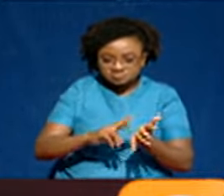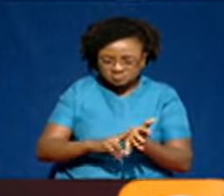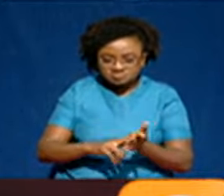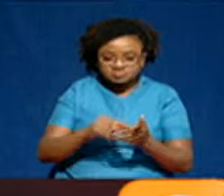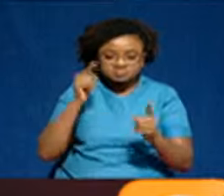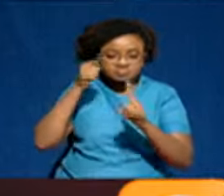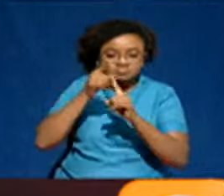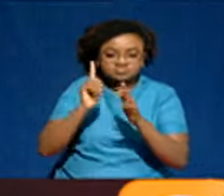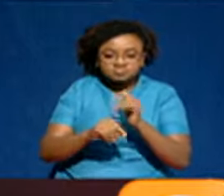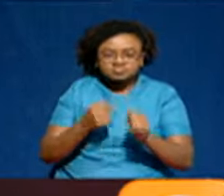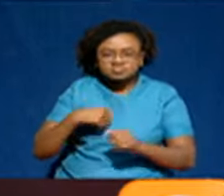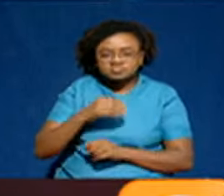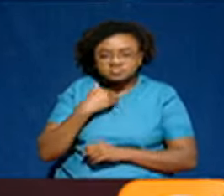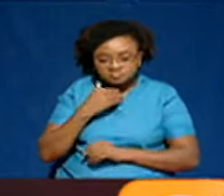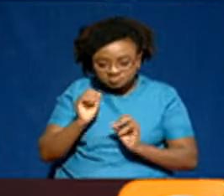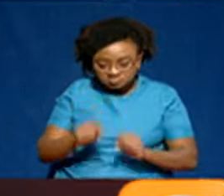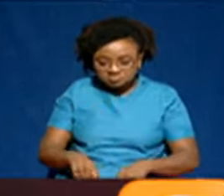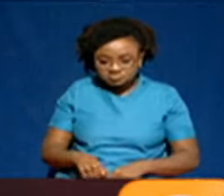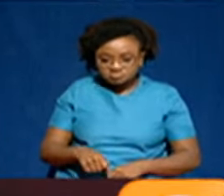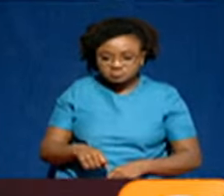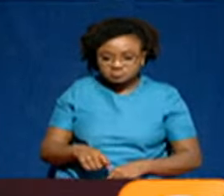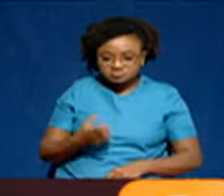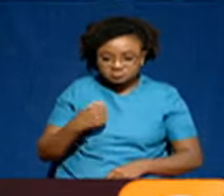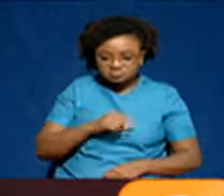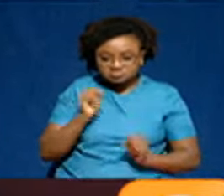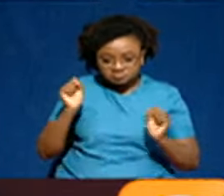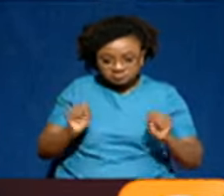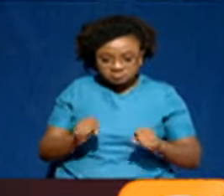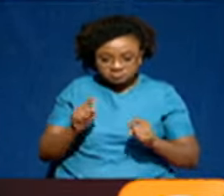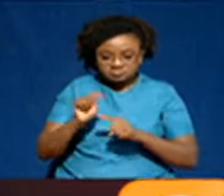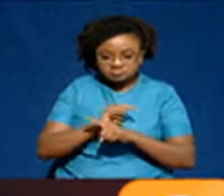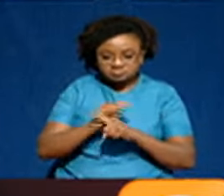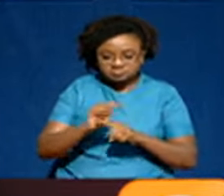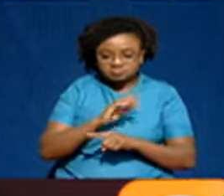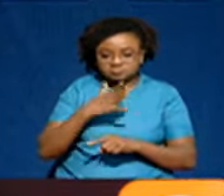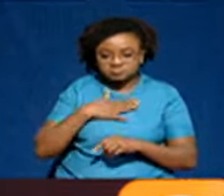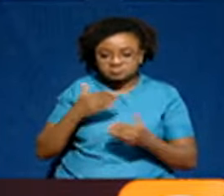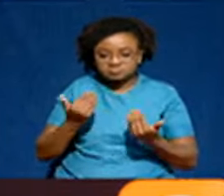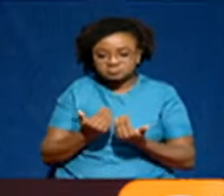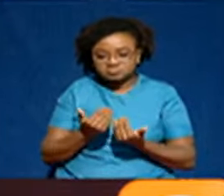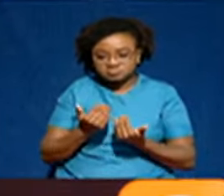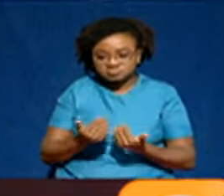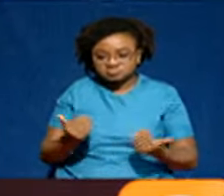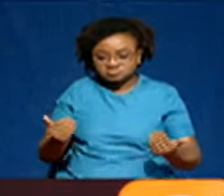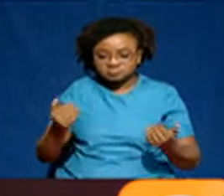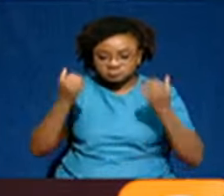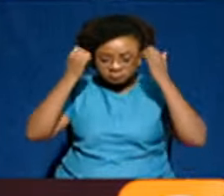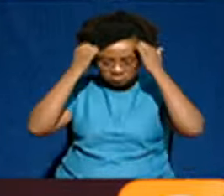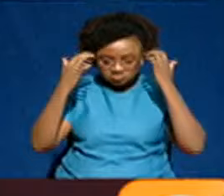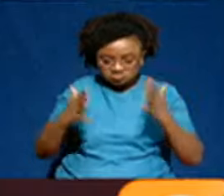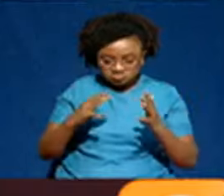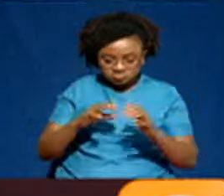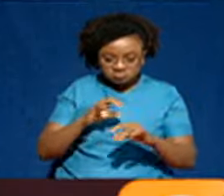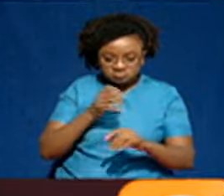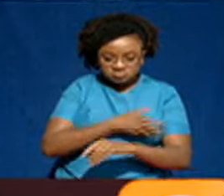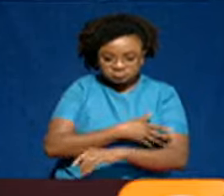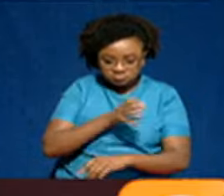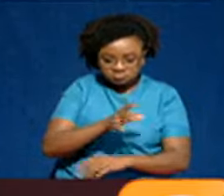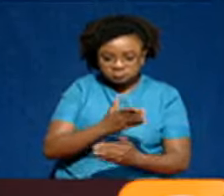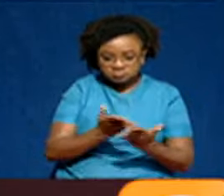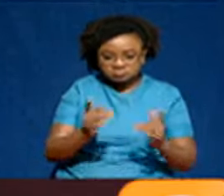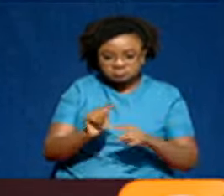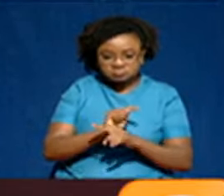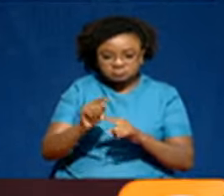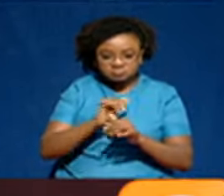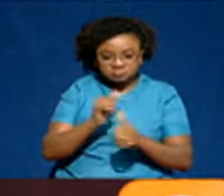that we'll be able to train our students, give them the required training so that